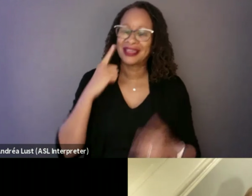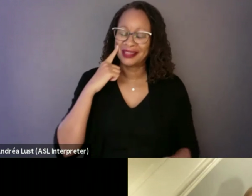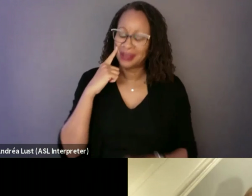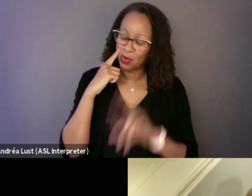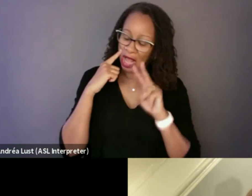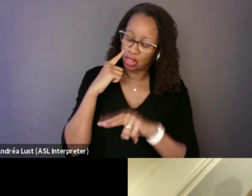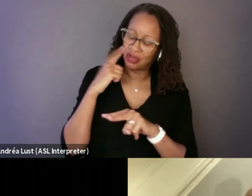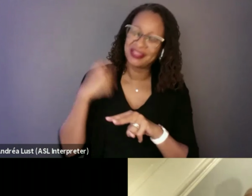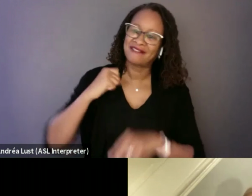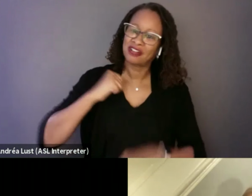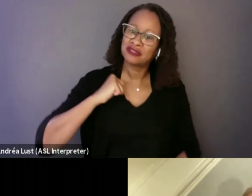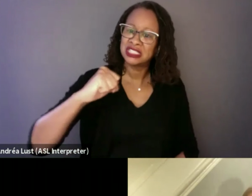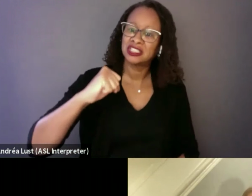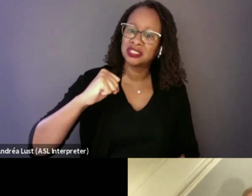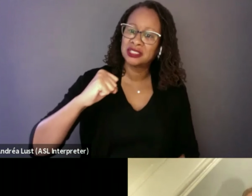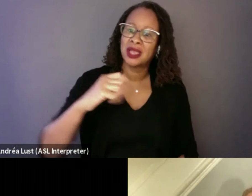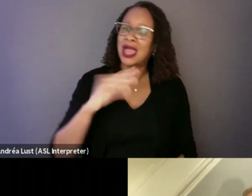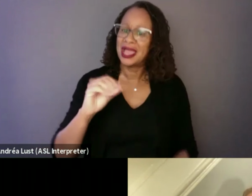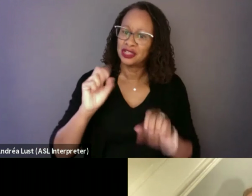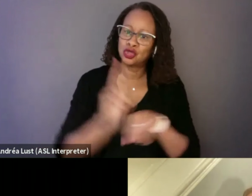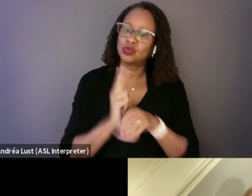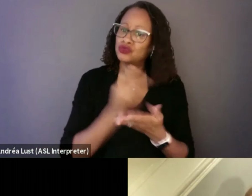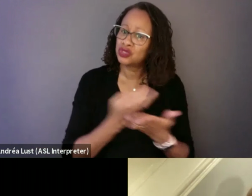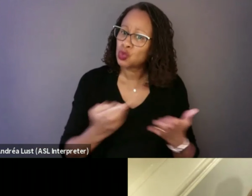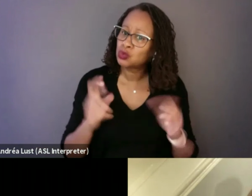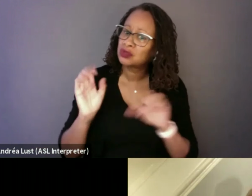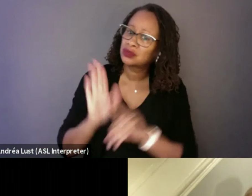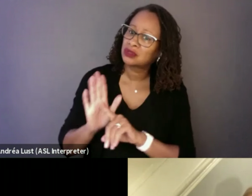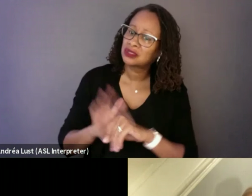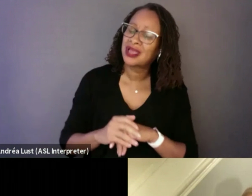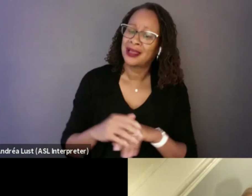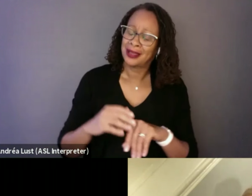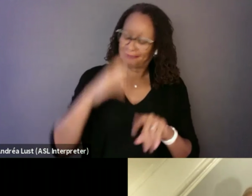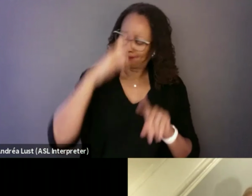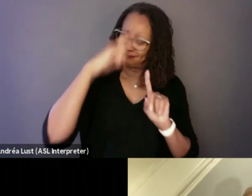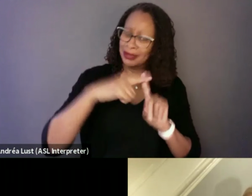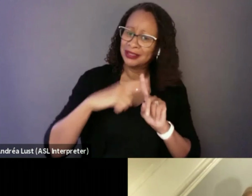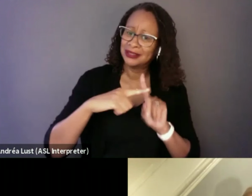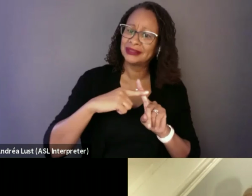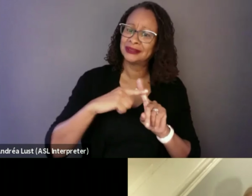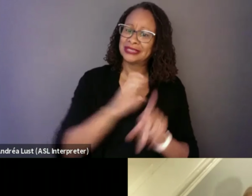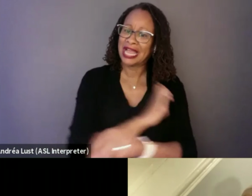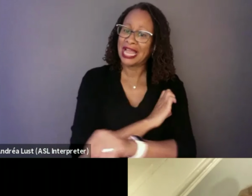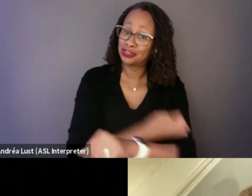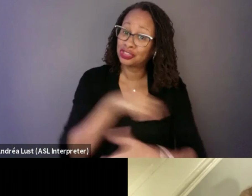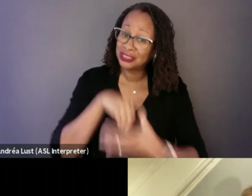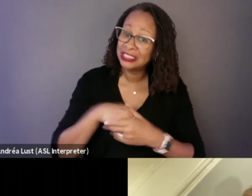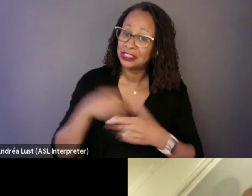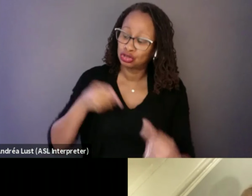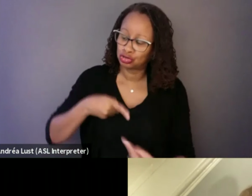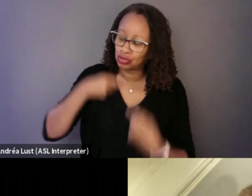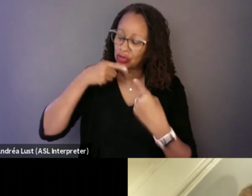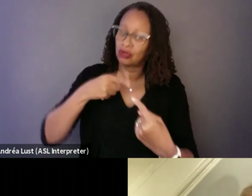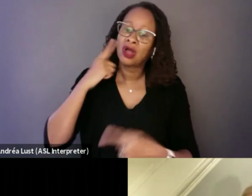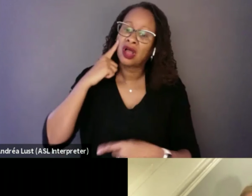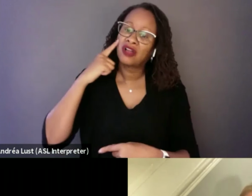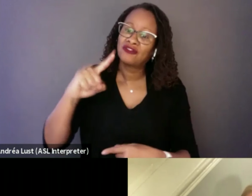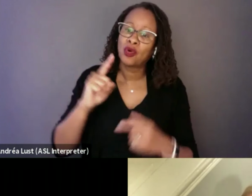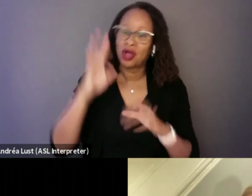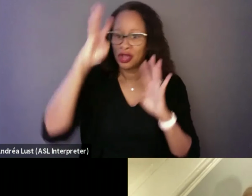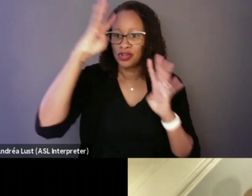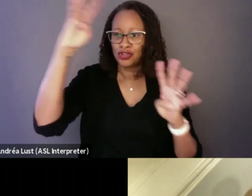a resourcefulness and a positivity and an energy in the struggle for creating